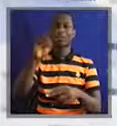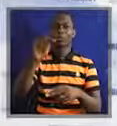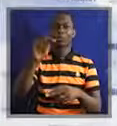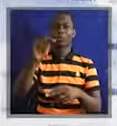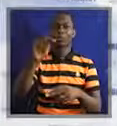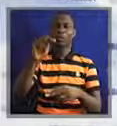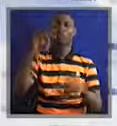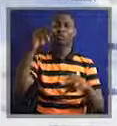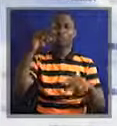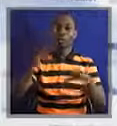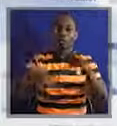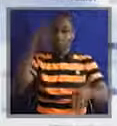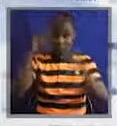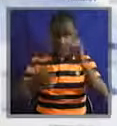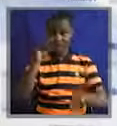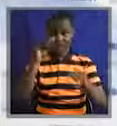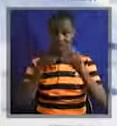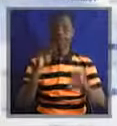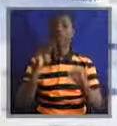opia, no, I know who to say magician.